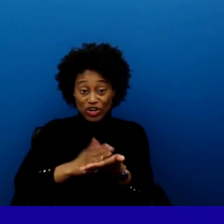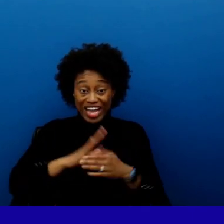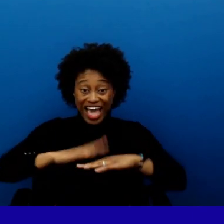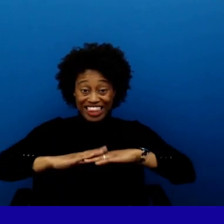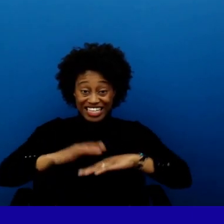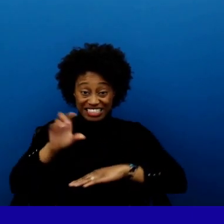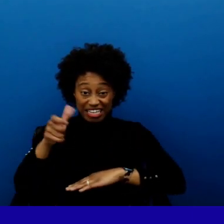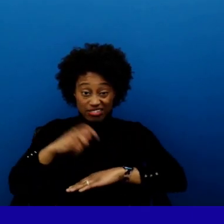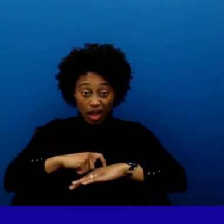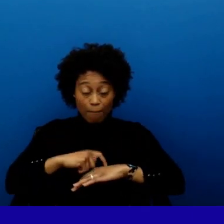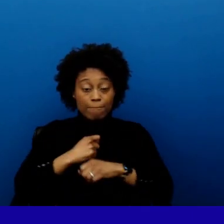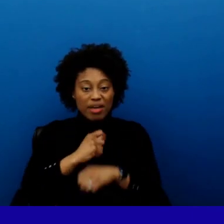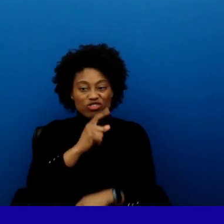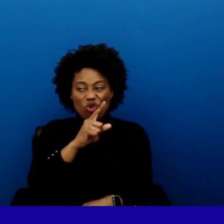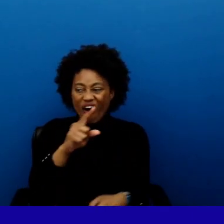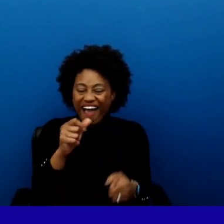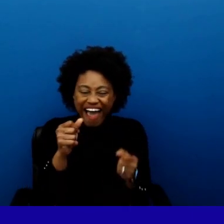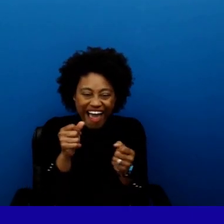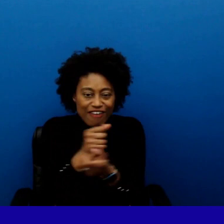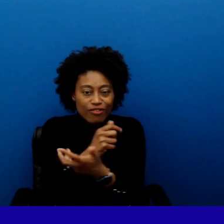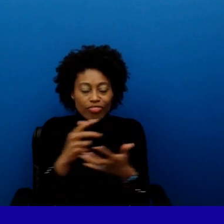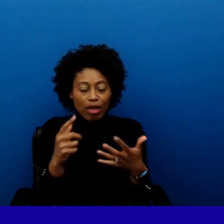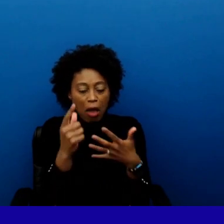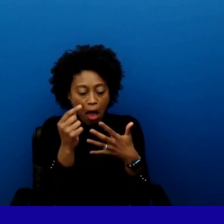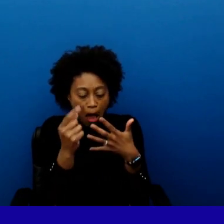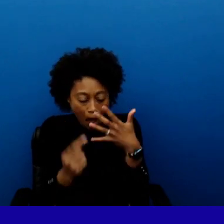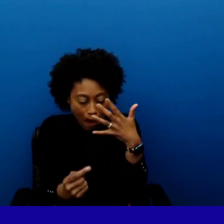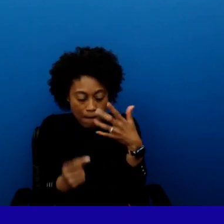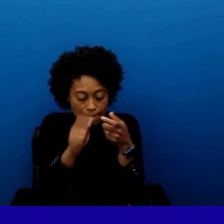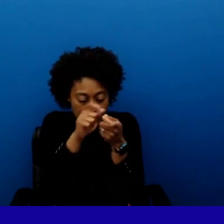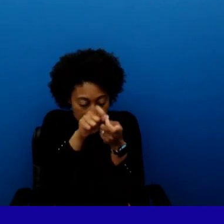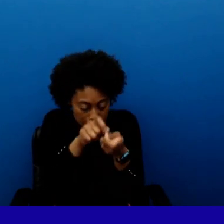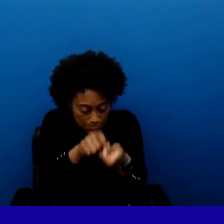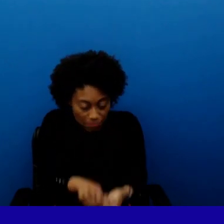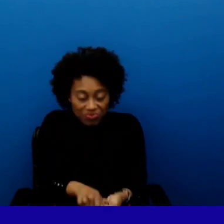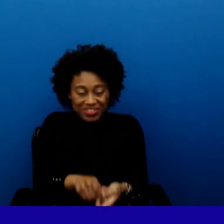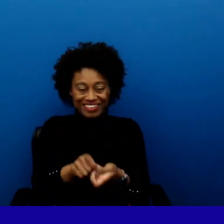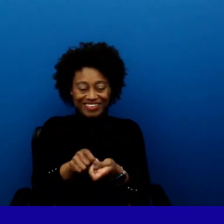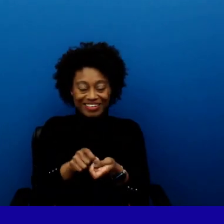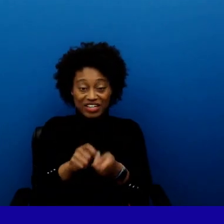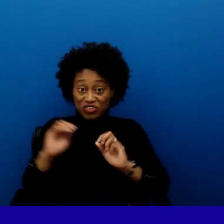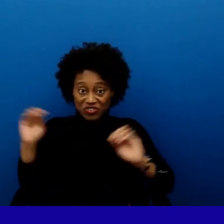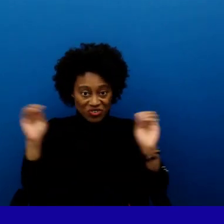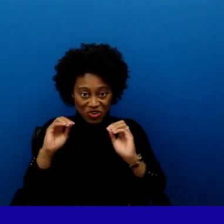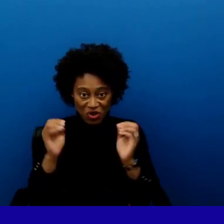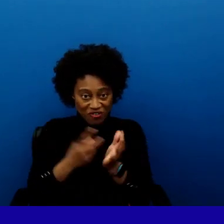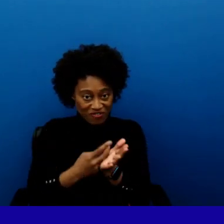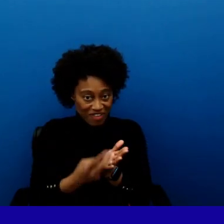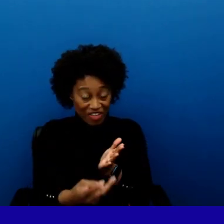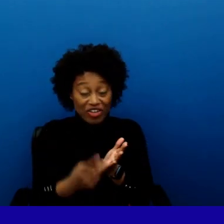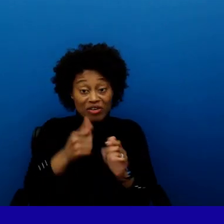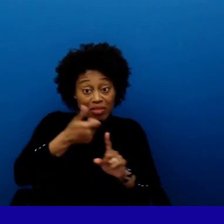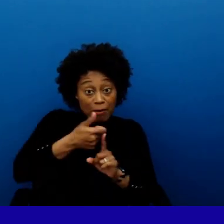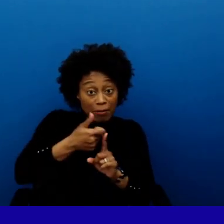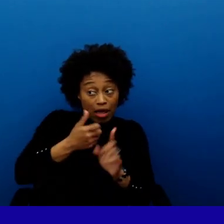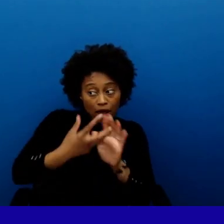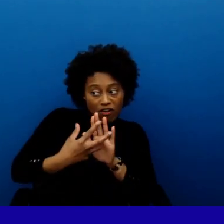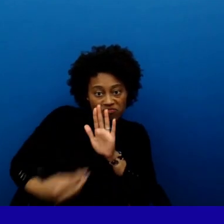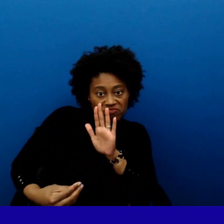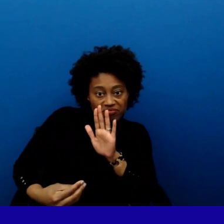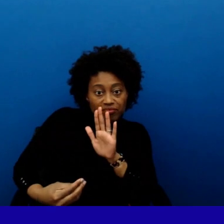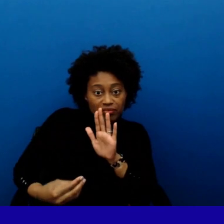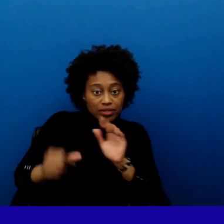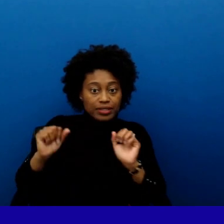10 times to make sure that once you do the steps, it has to be you have to be able to duplicate it and